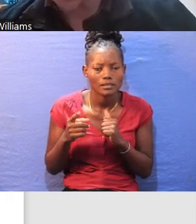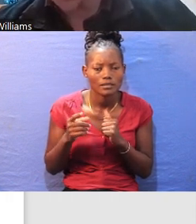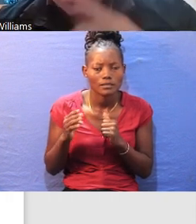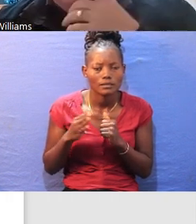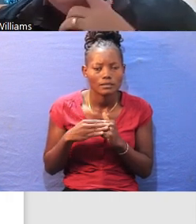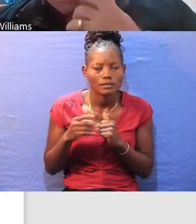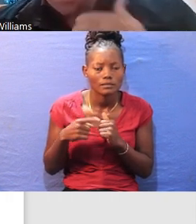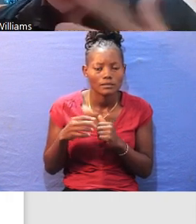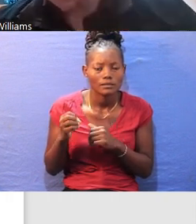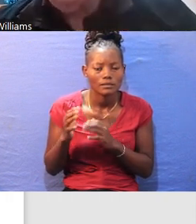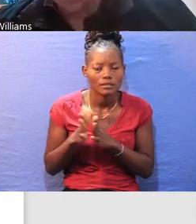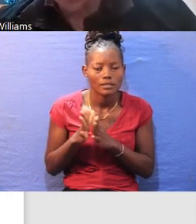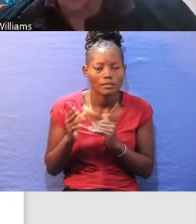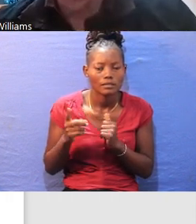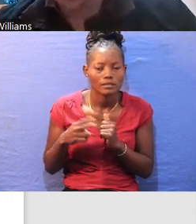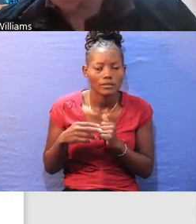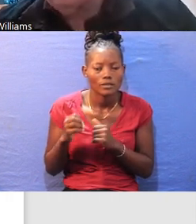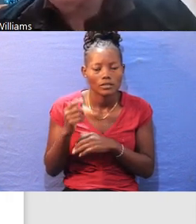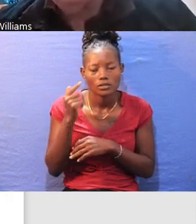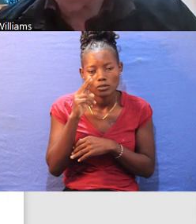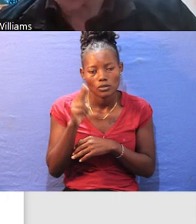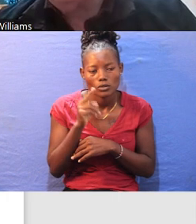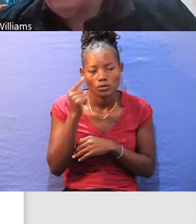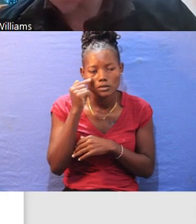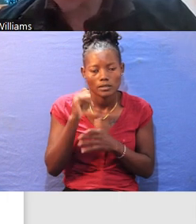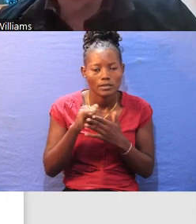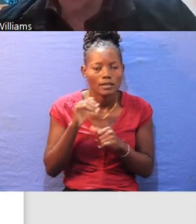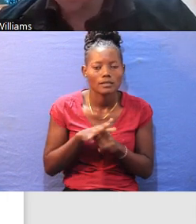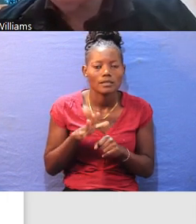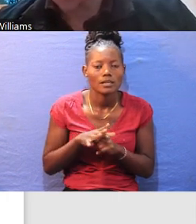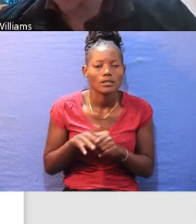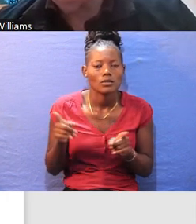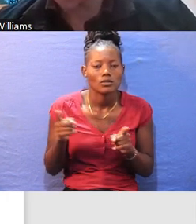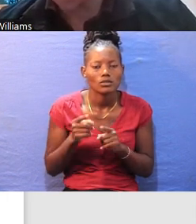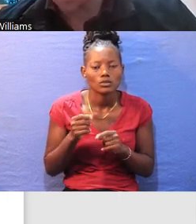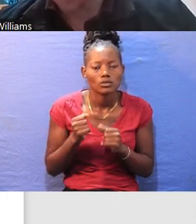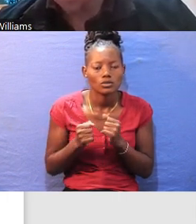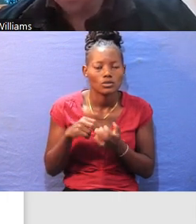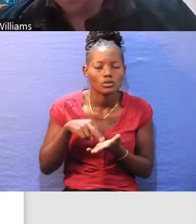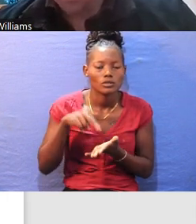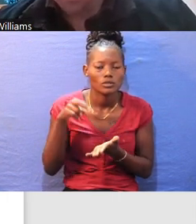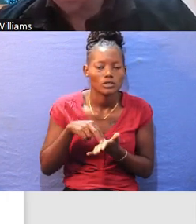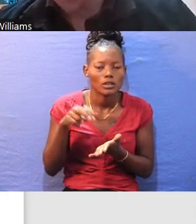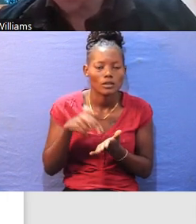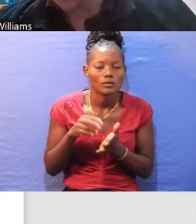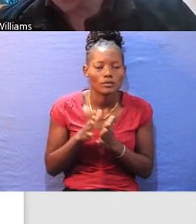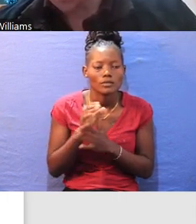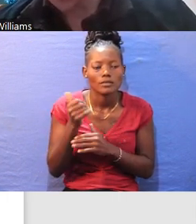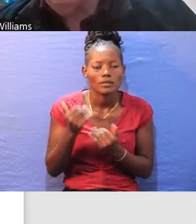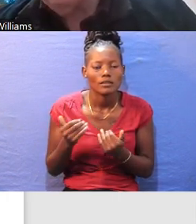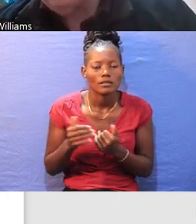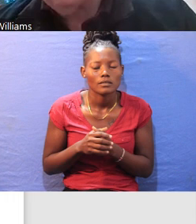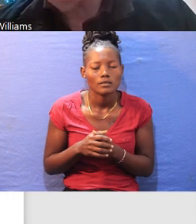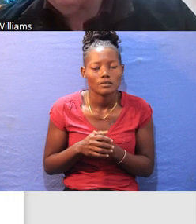did quite a bit of short sprints and jumps and things of that nature, you know. A lot of